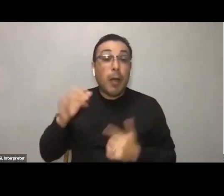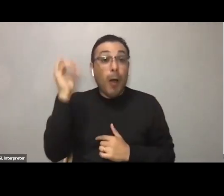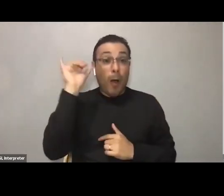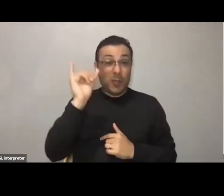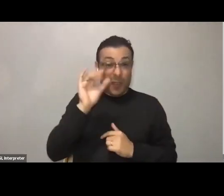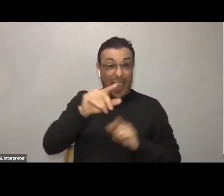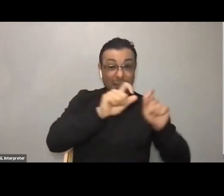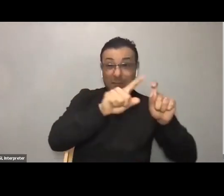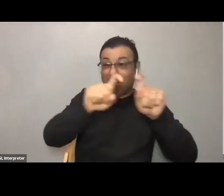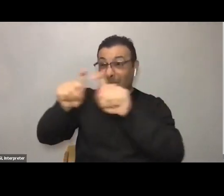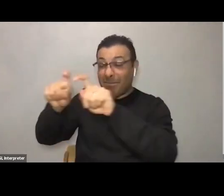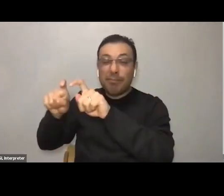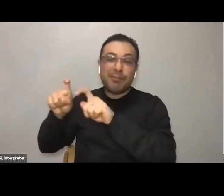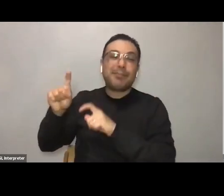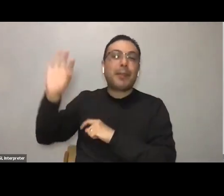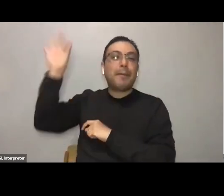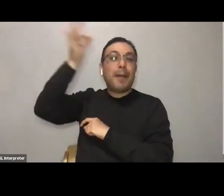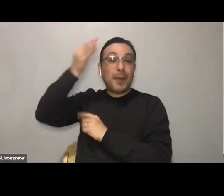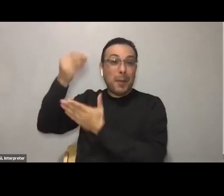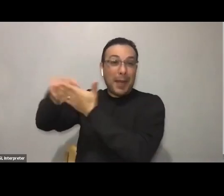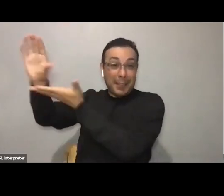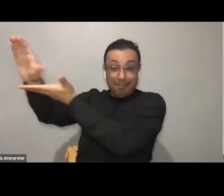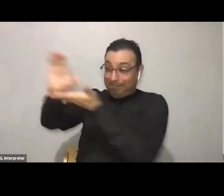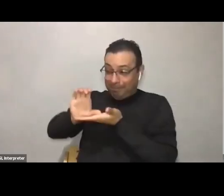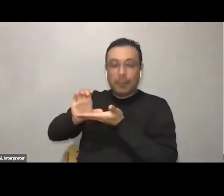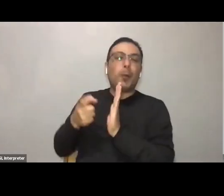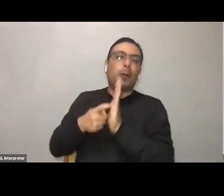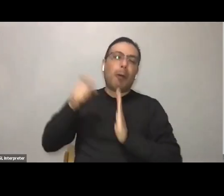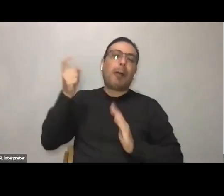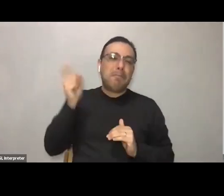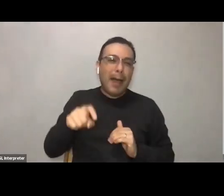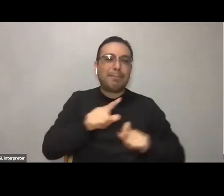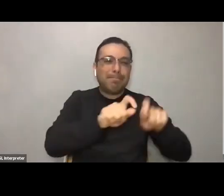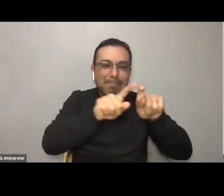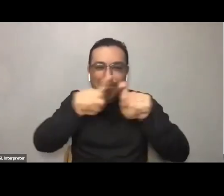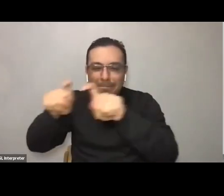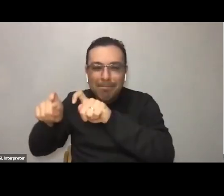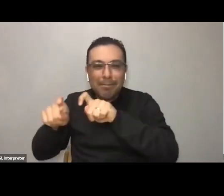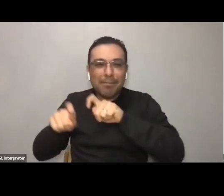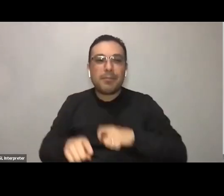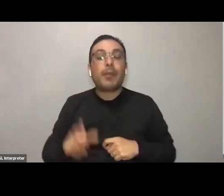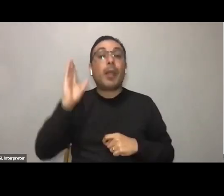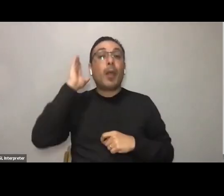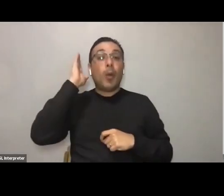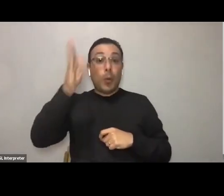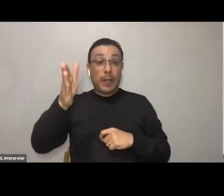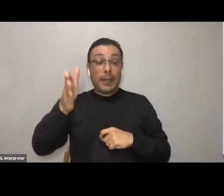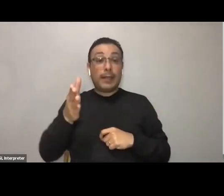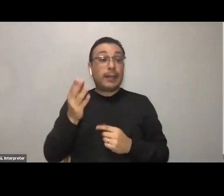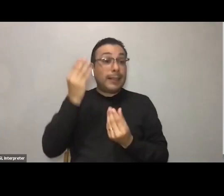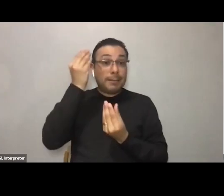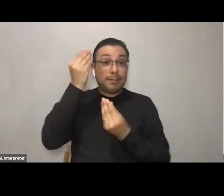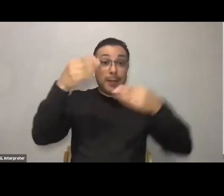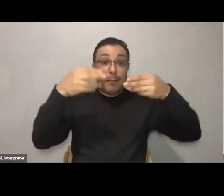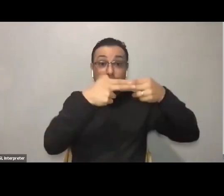The recording of this event and presentation slides will be posted on the DCLA website and a link will be sent via email